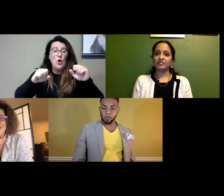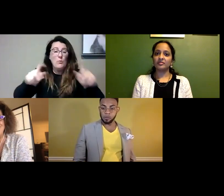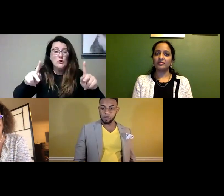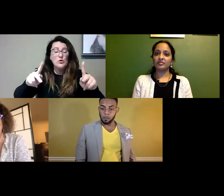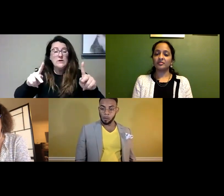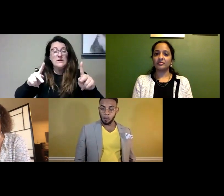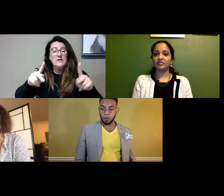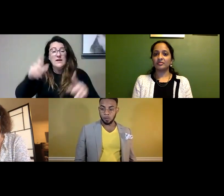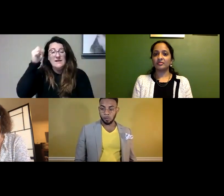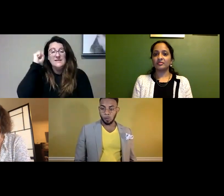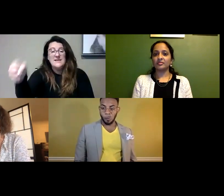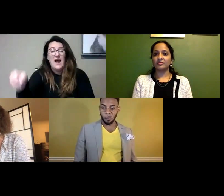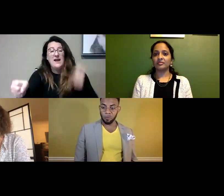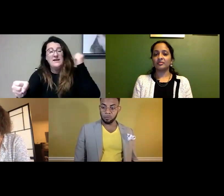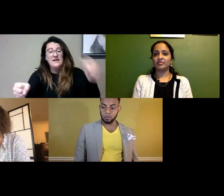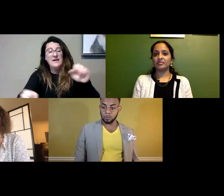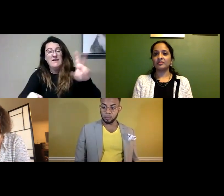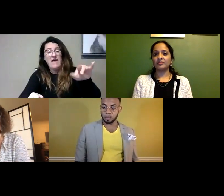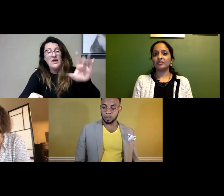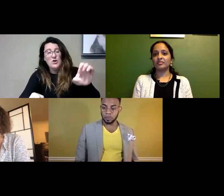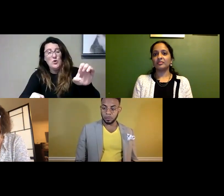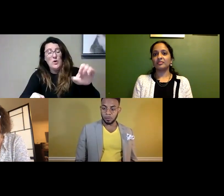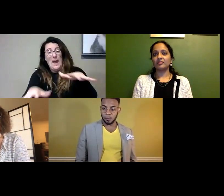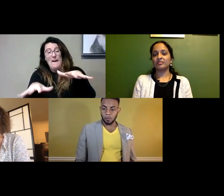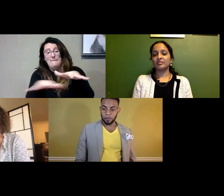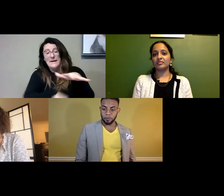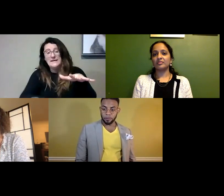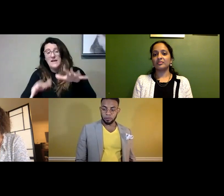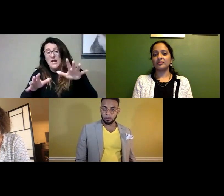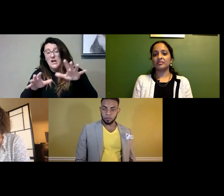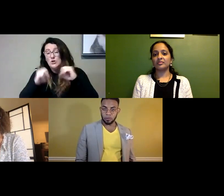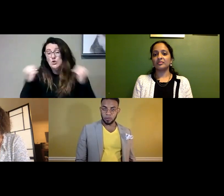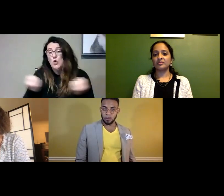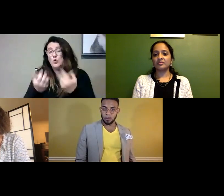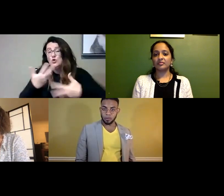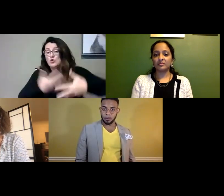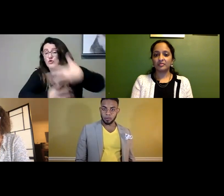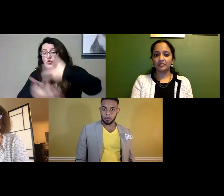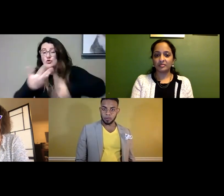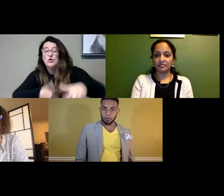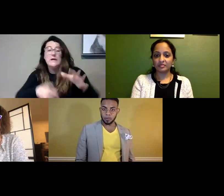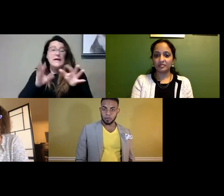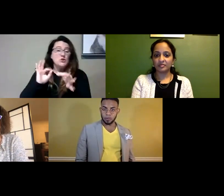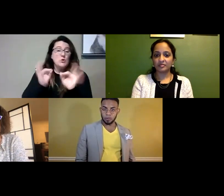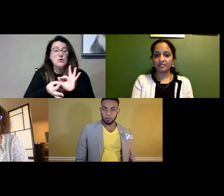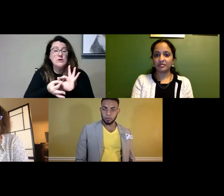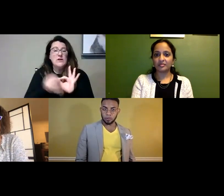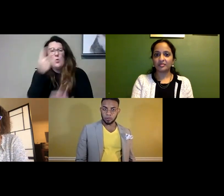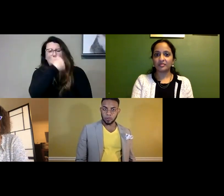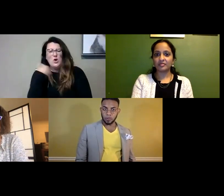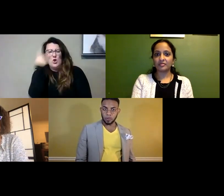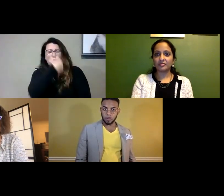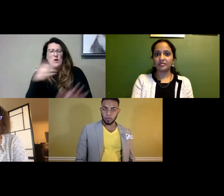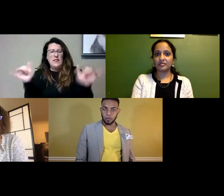and assigning value based on the social interpretation of how one looks.